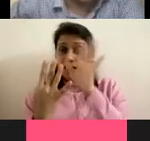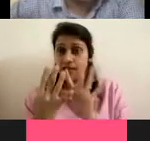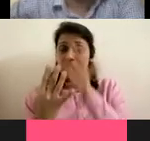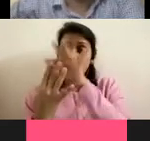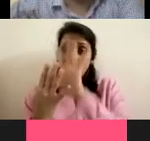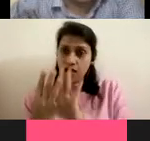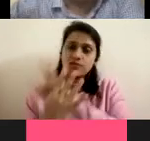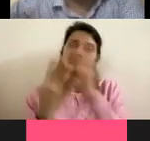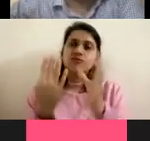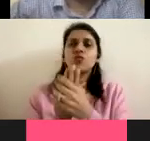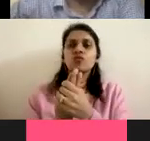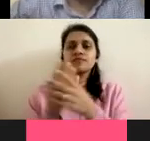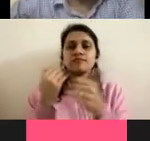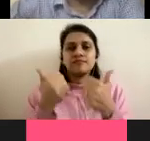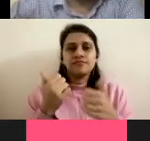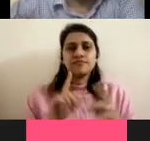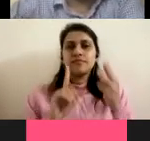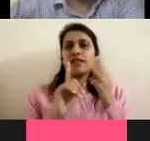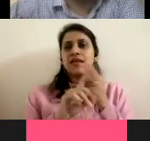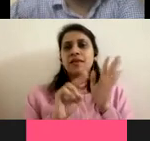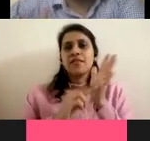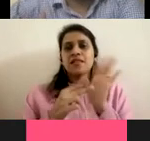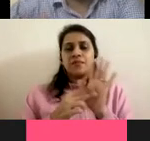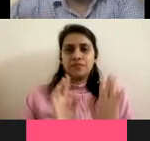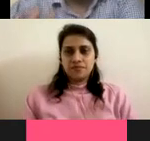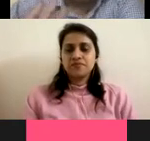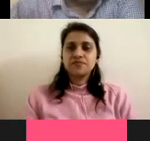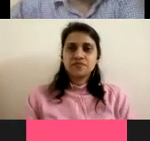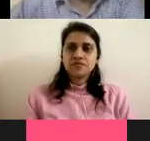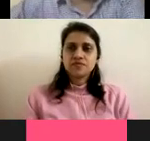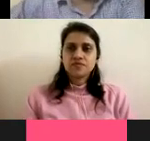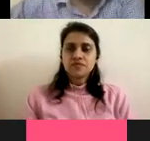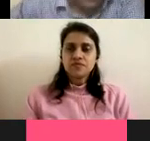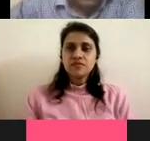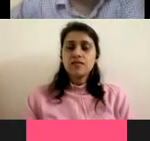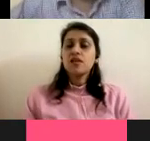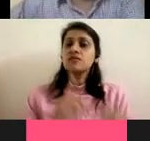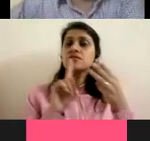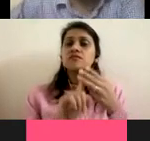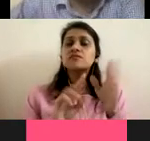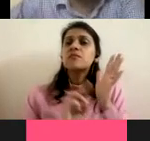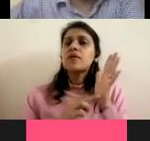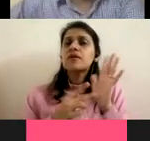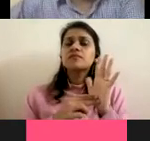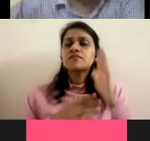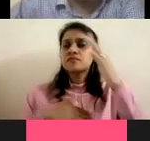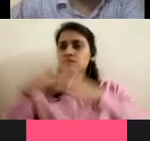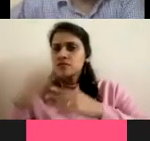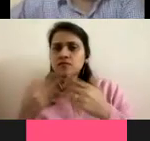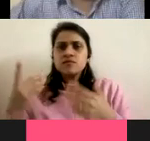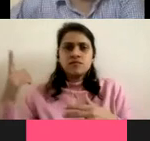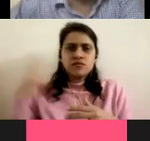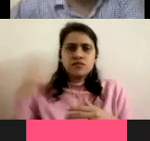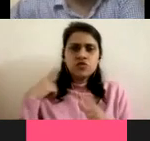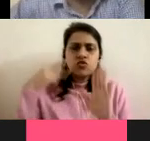employ engage or empower okay enable kya hota hai enable is infrastructure governance aapka leadership